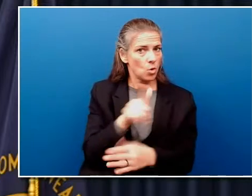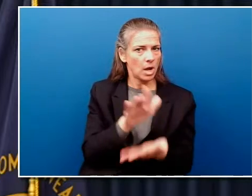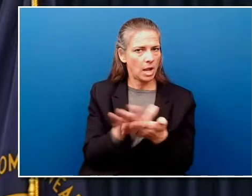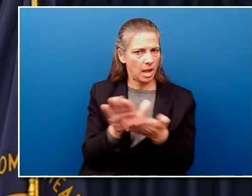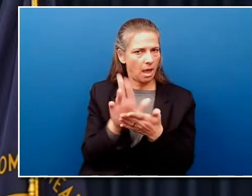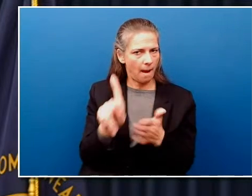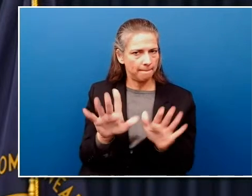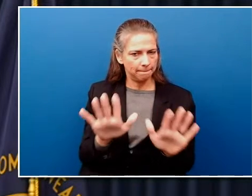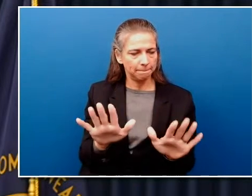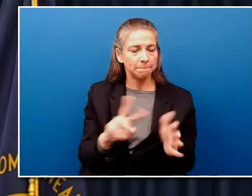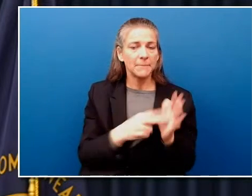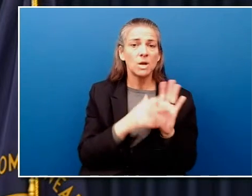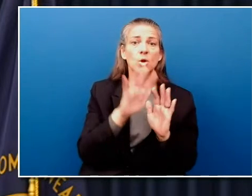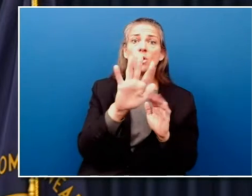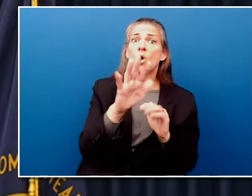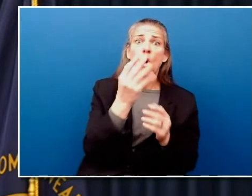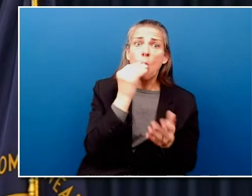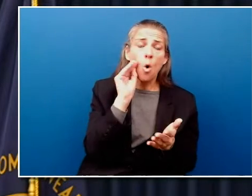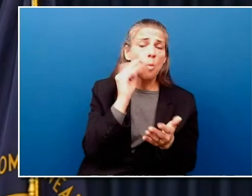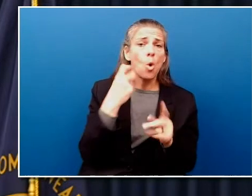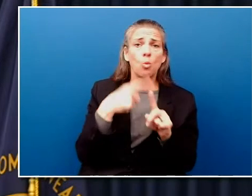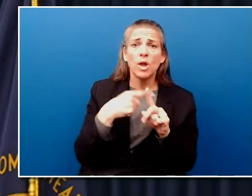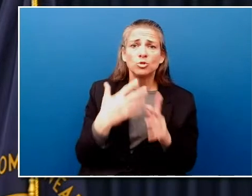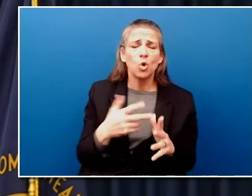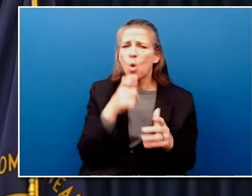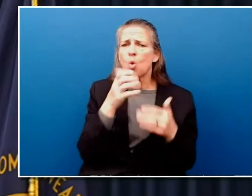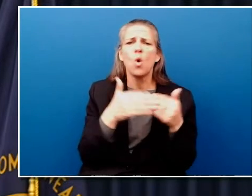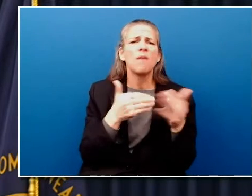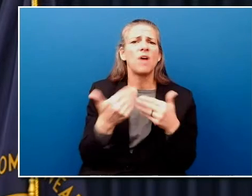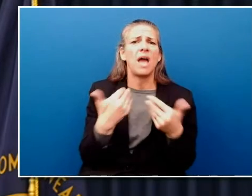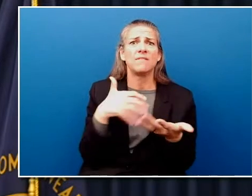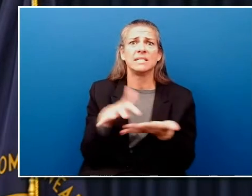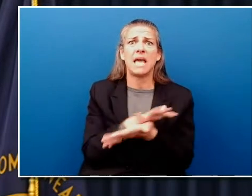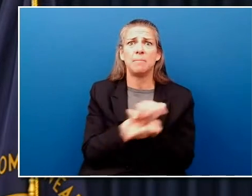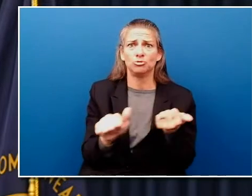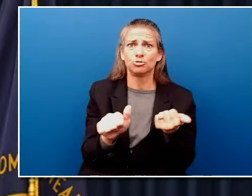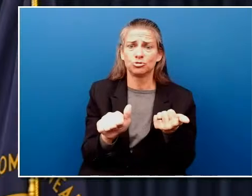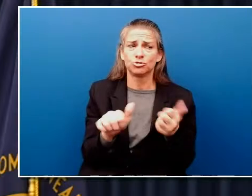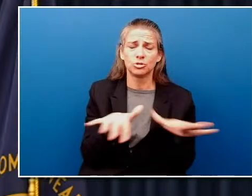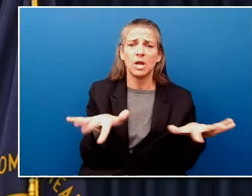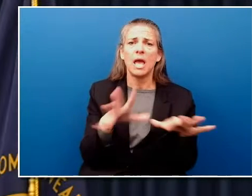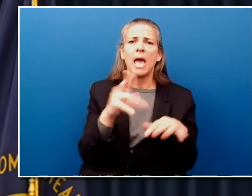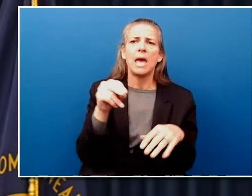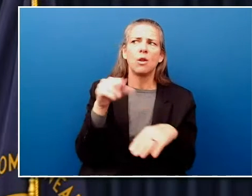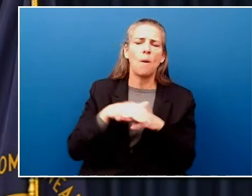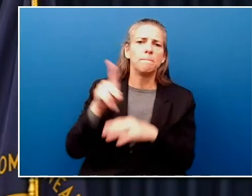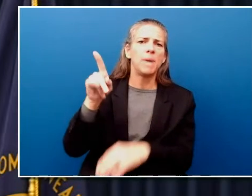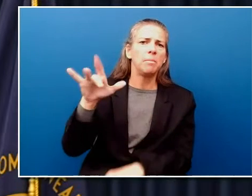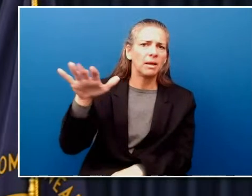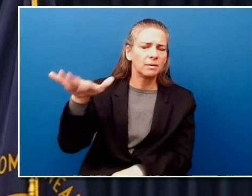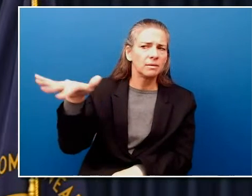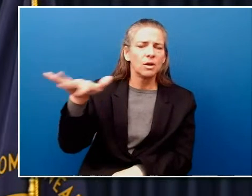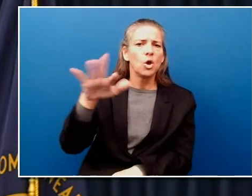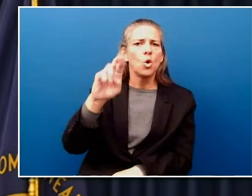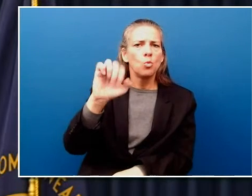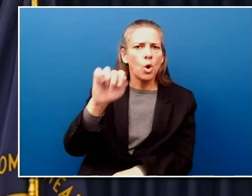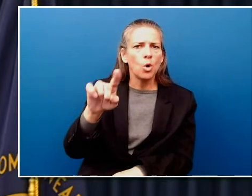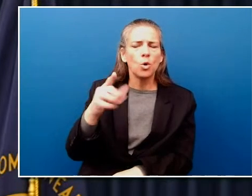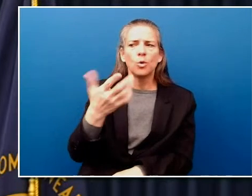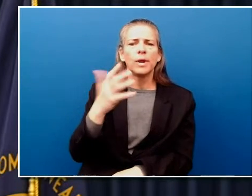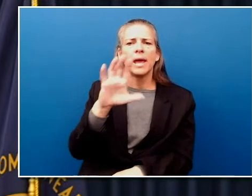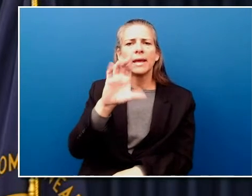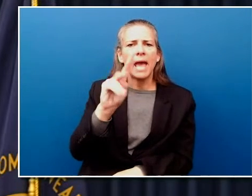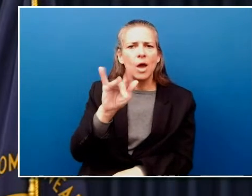individual homeowners and renters, anyone who's had damage, as well as on the public side, our roads and county